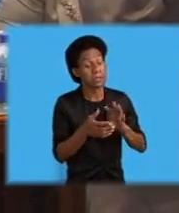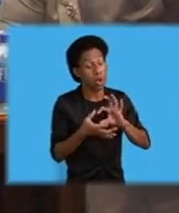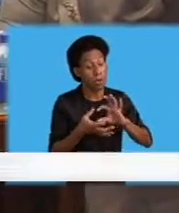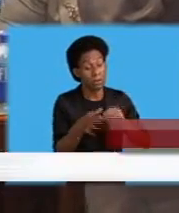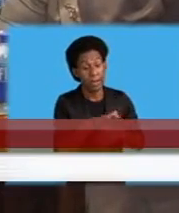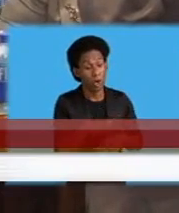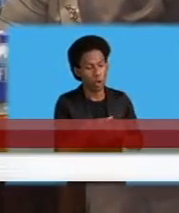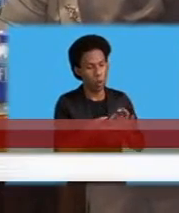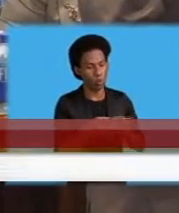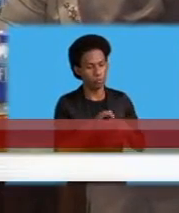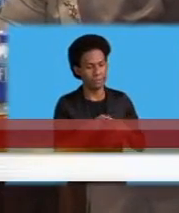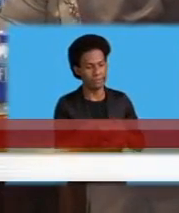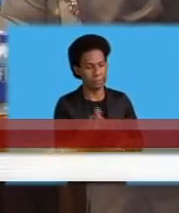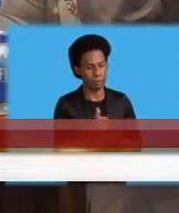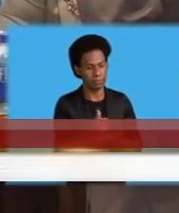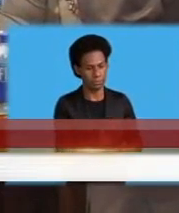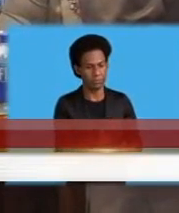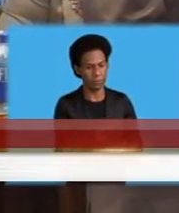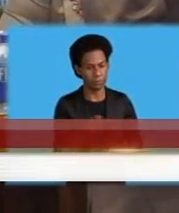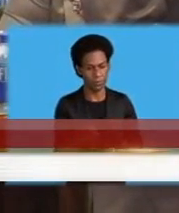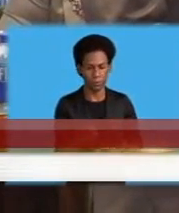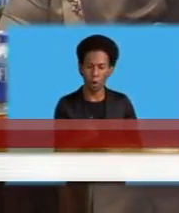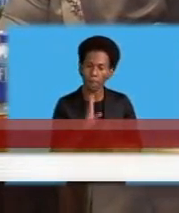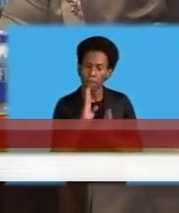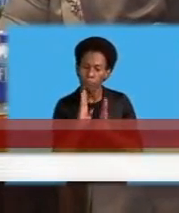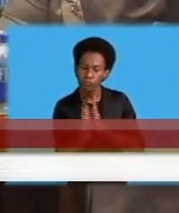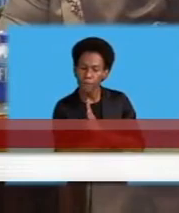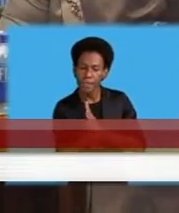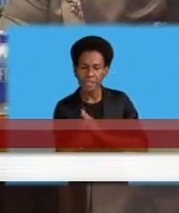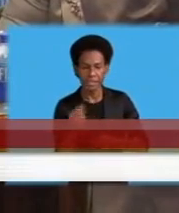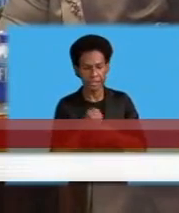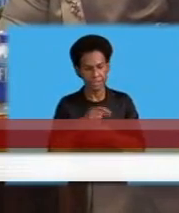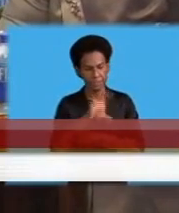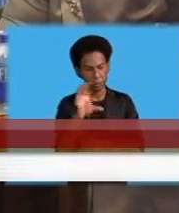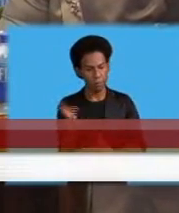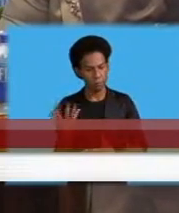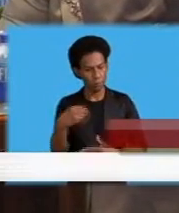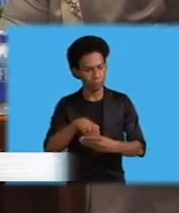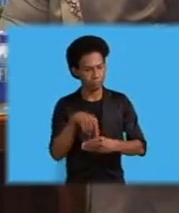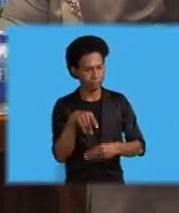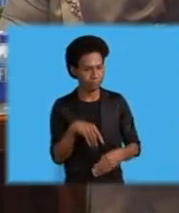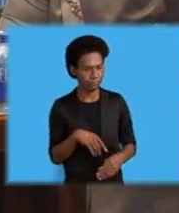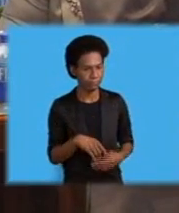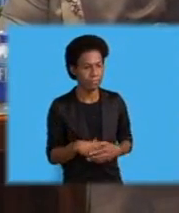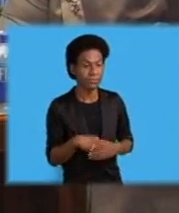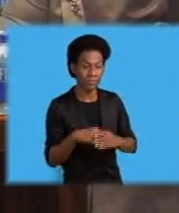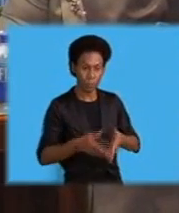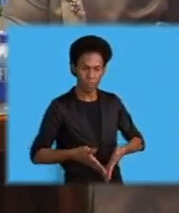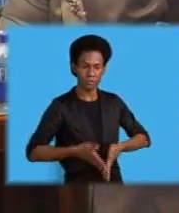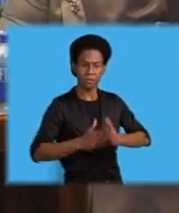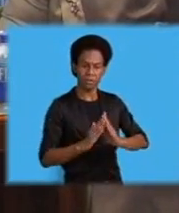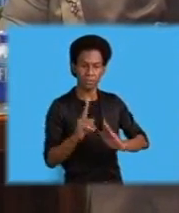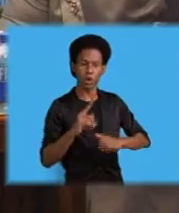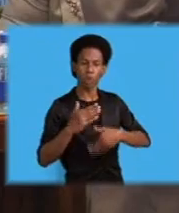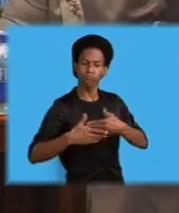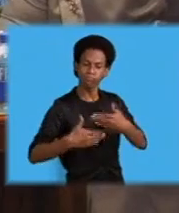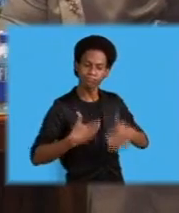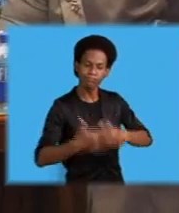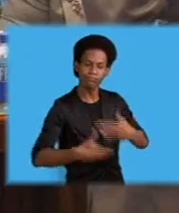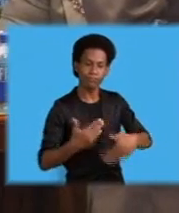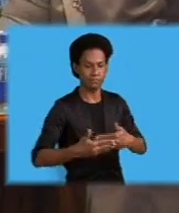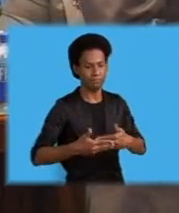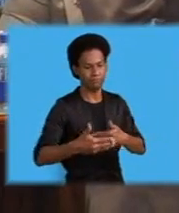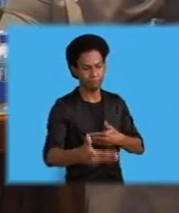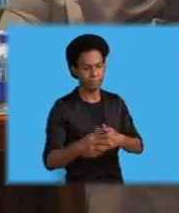Support for private sector engagement in establishing forest plantations. Secondly, the enforcement of sustainable